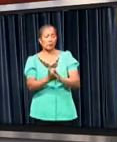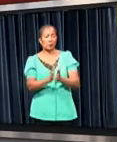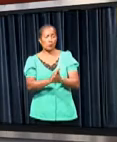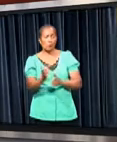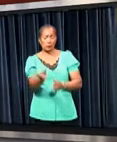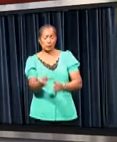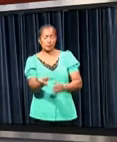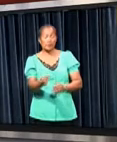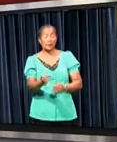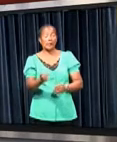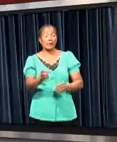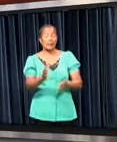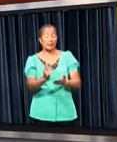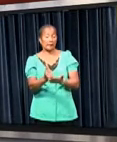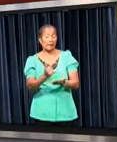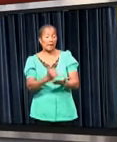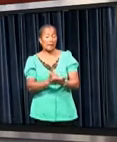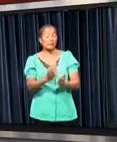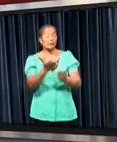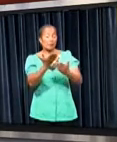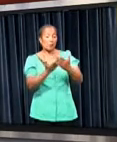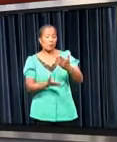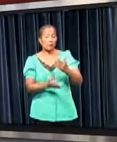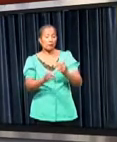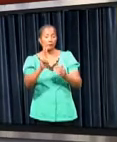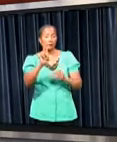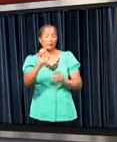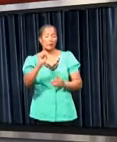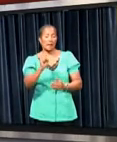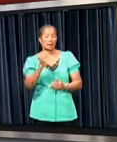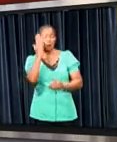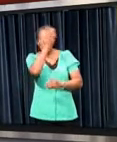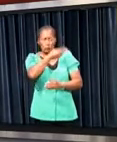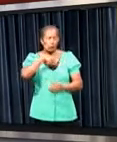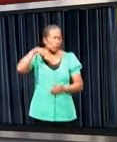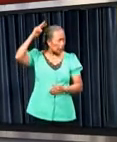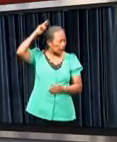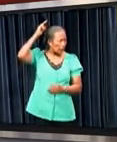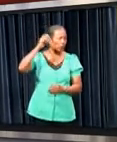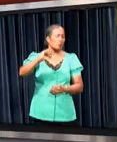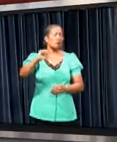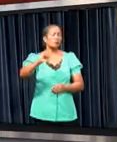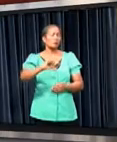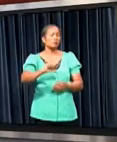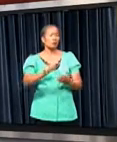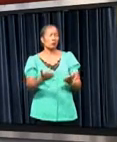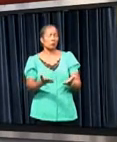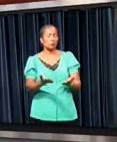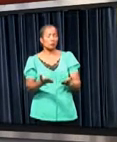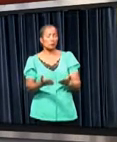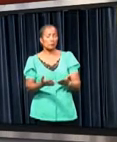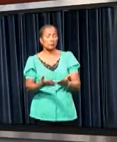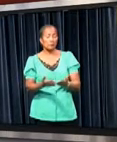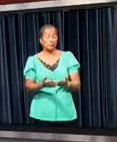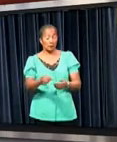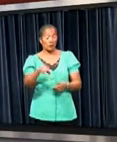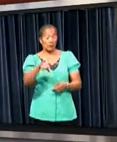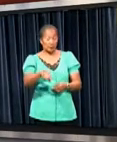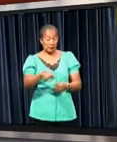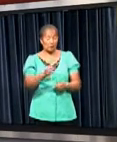Persons. Suriname has scored insufficiently in the final report of the